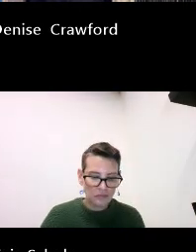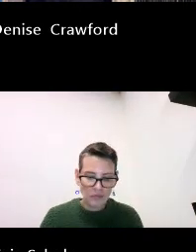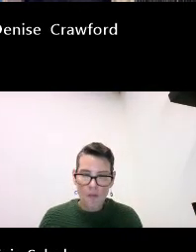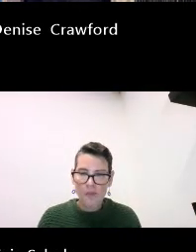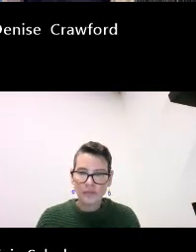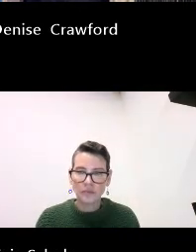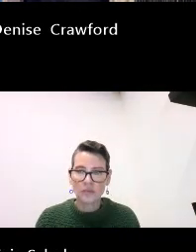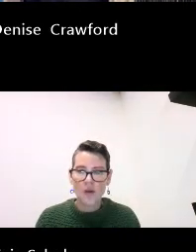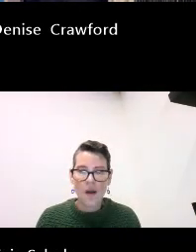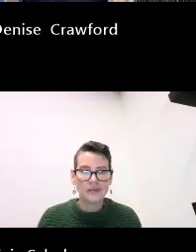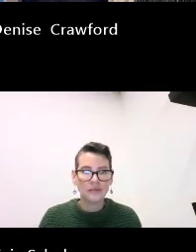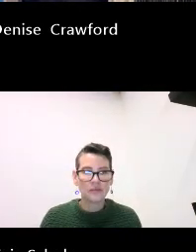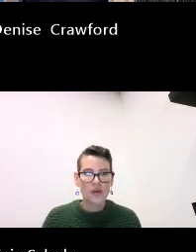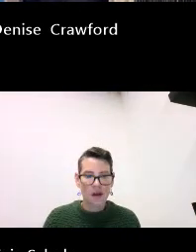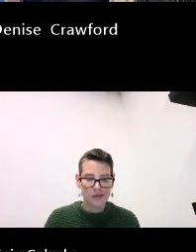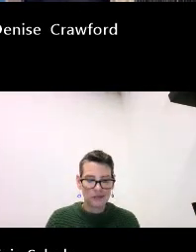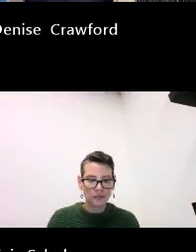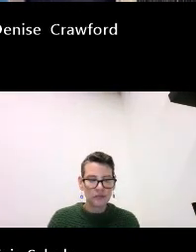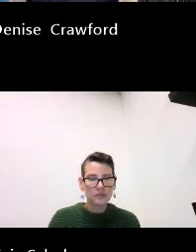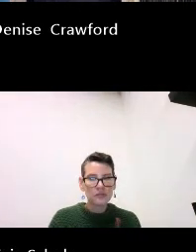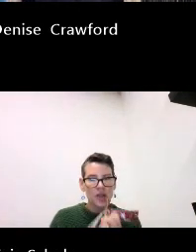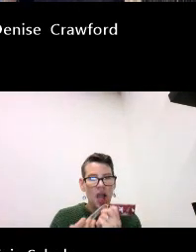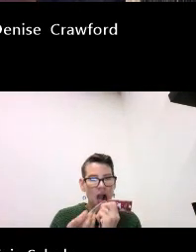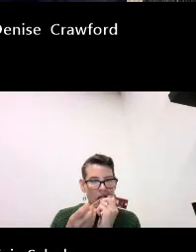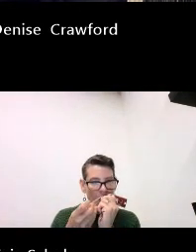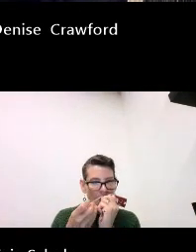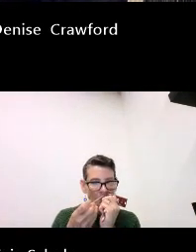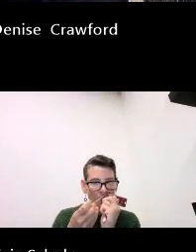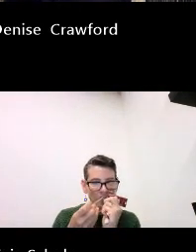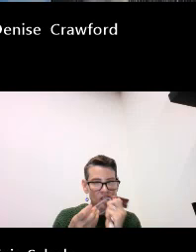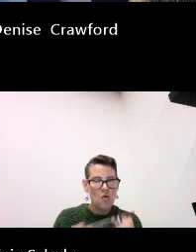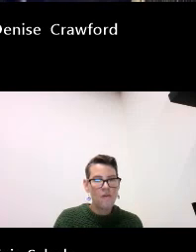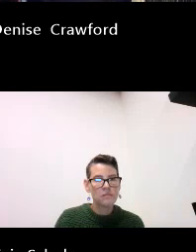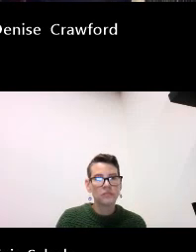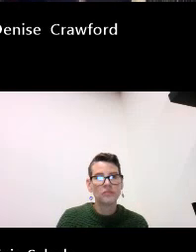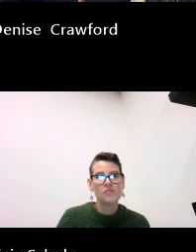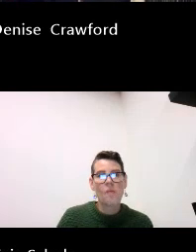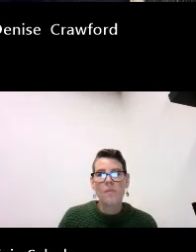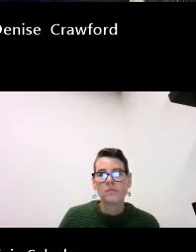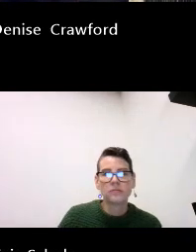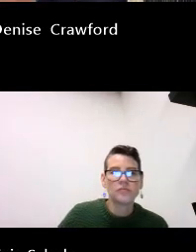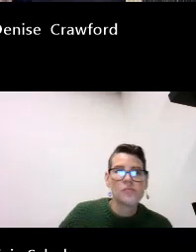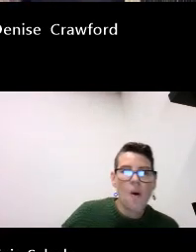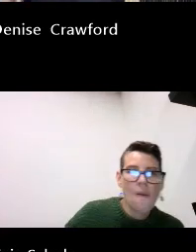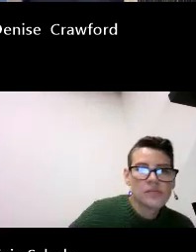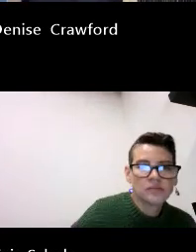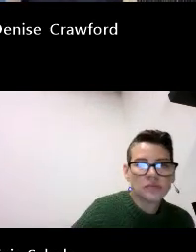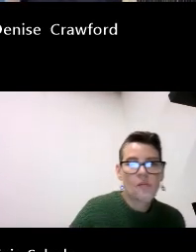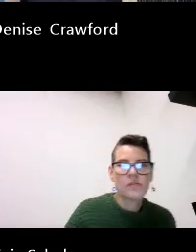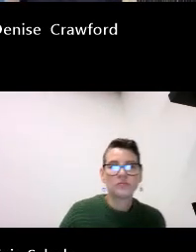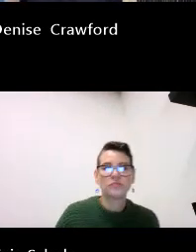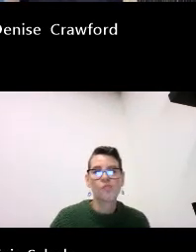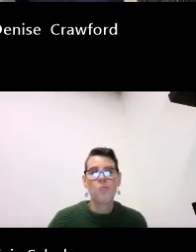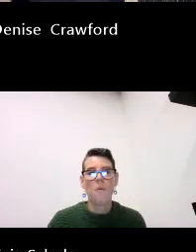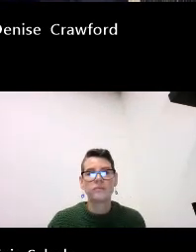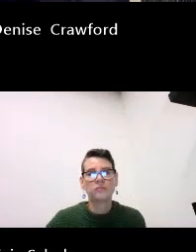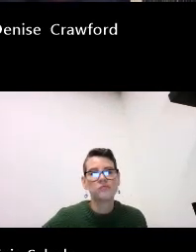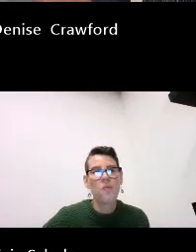to take a screenshot of this, it's handy dandy. Okay, so